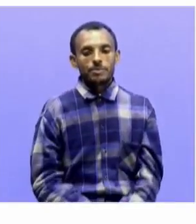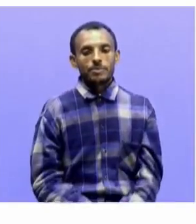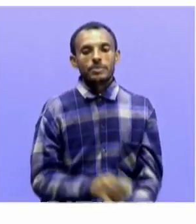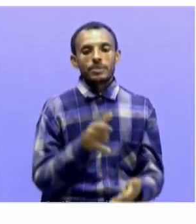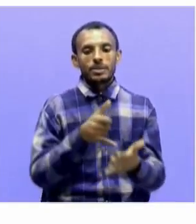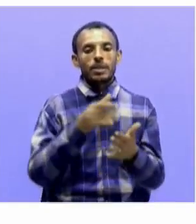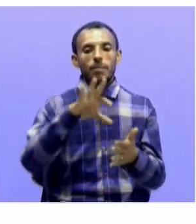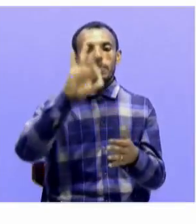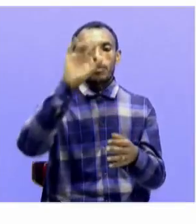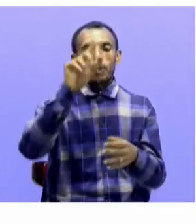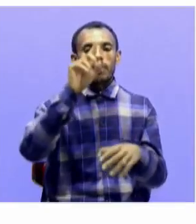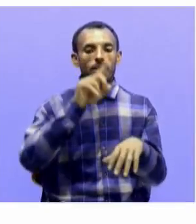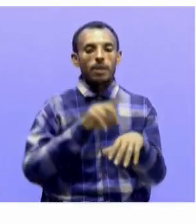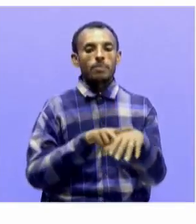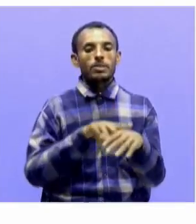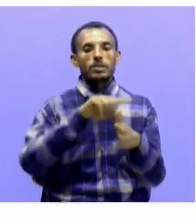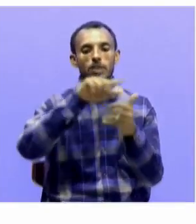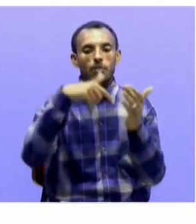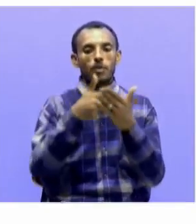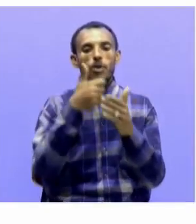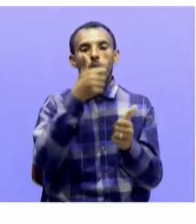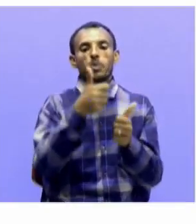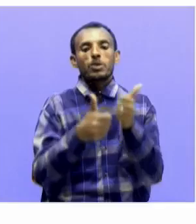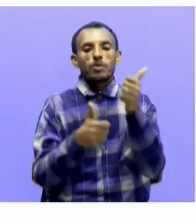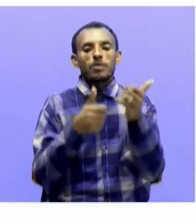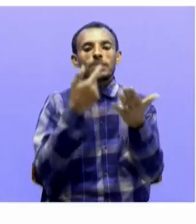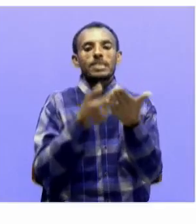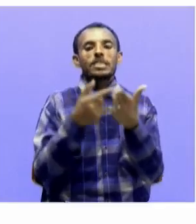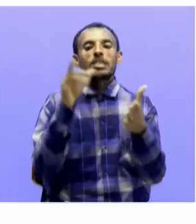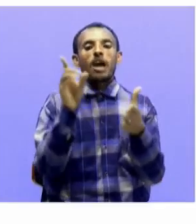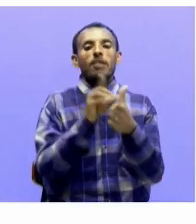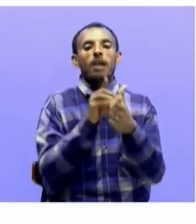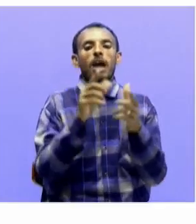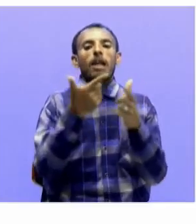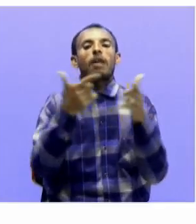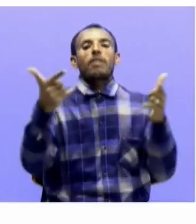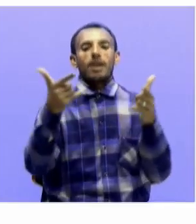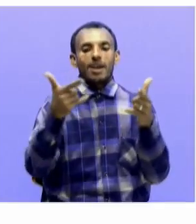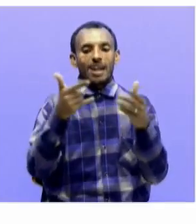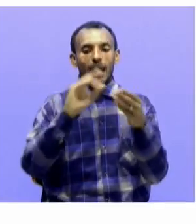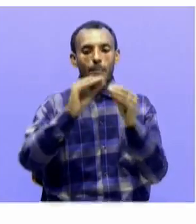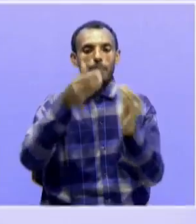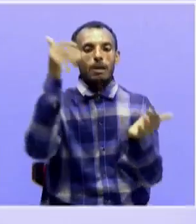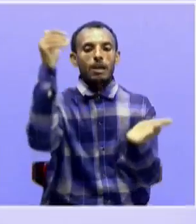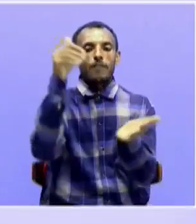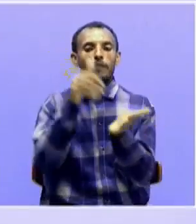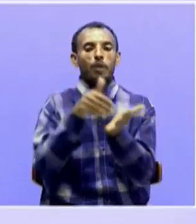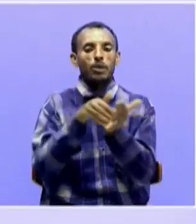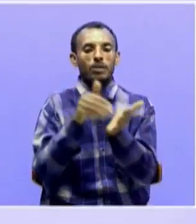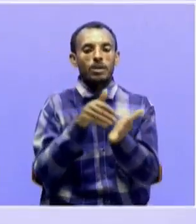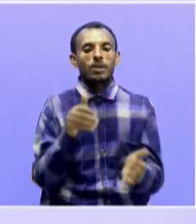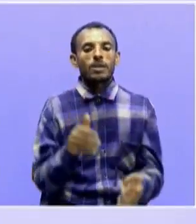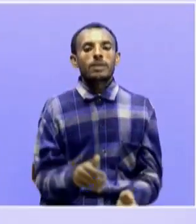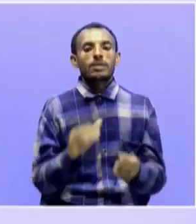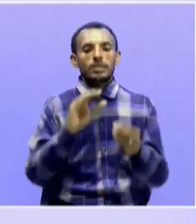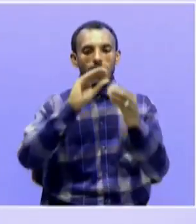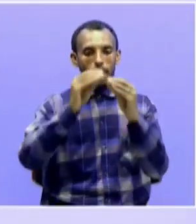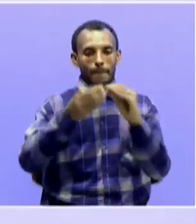once. Therefore, which of this data set has greater number of frequency? The